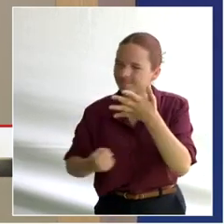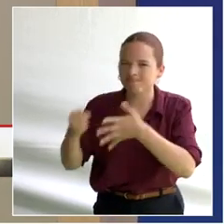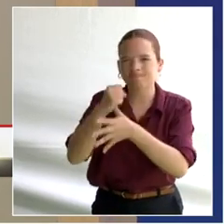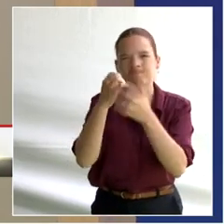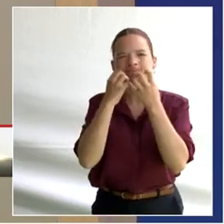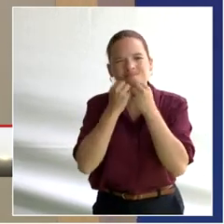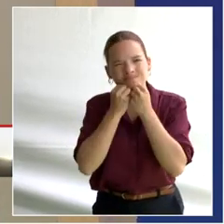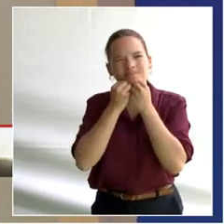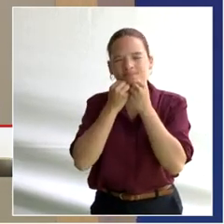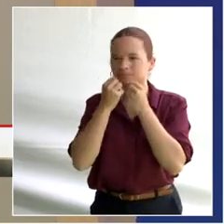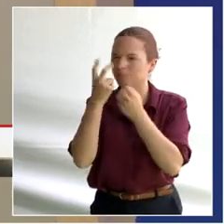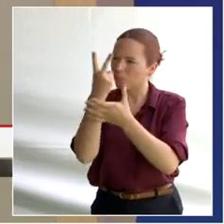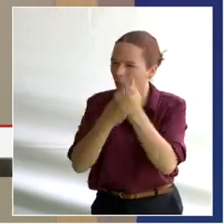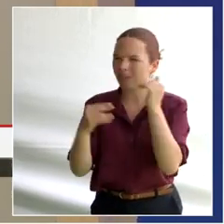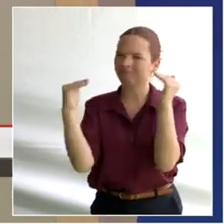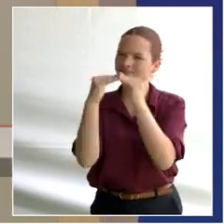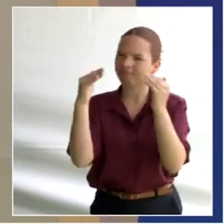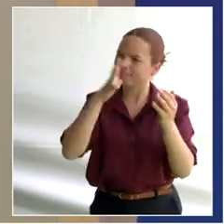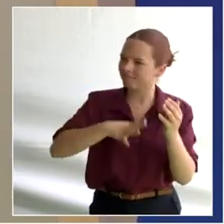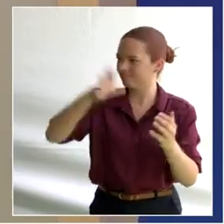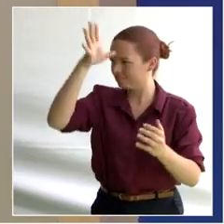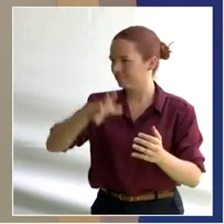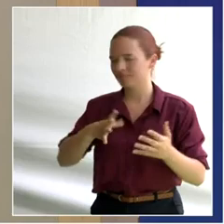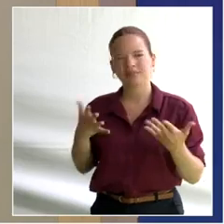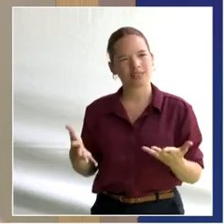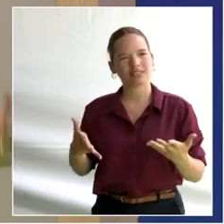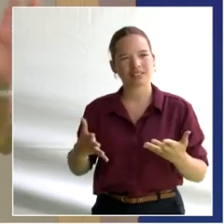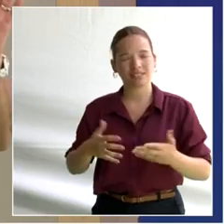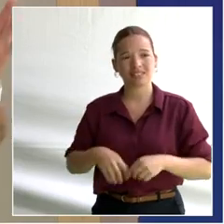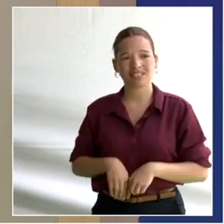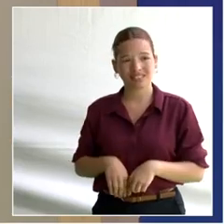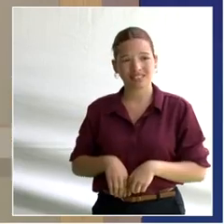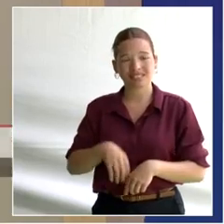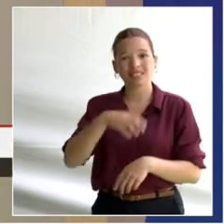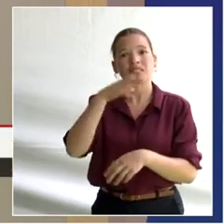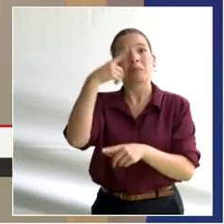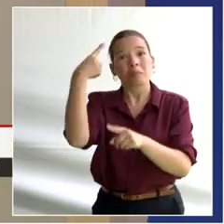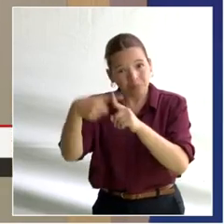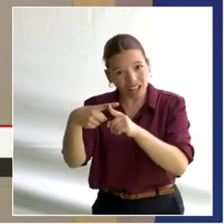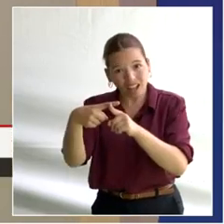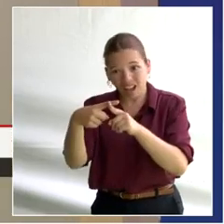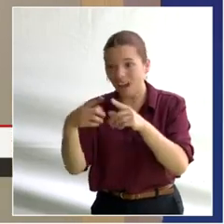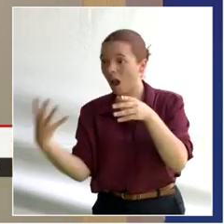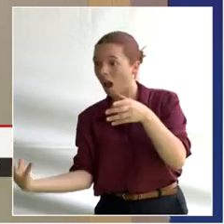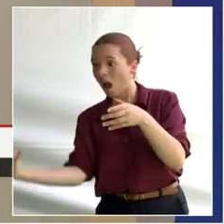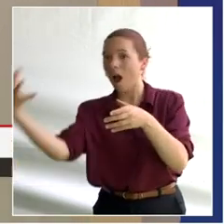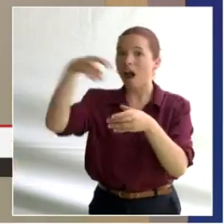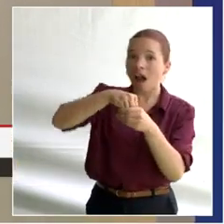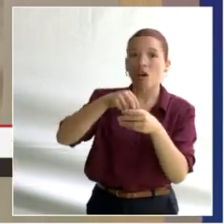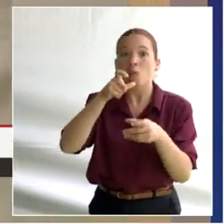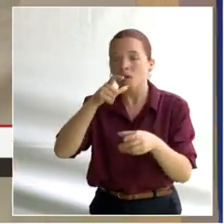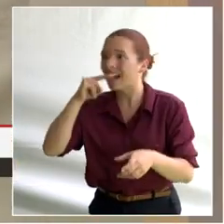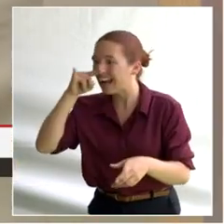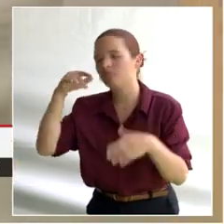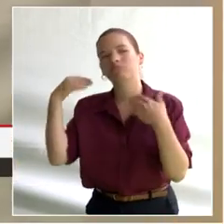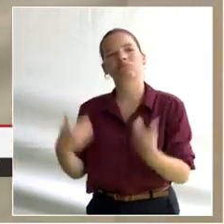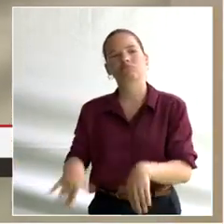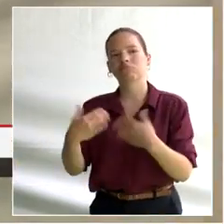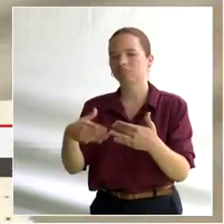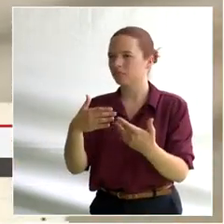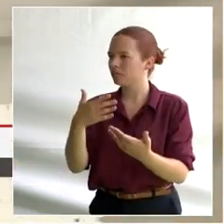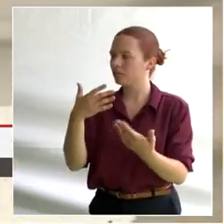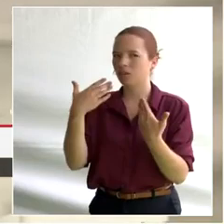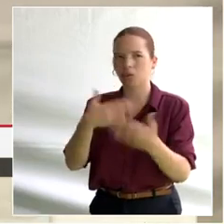the kids, and the foundation as well. So thank you very much. I know it's hot, so on to choosing the